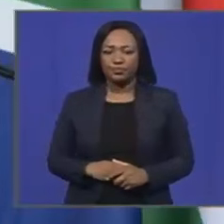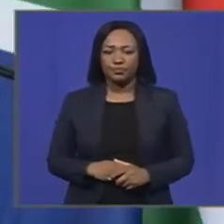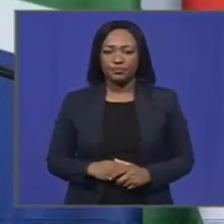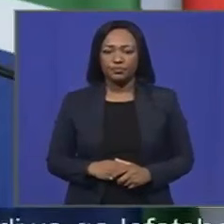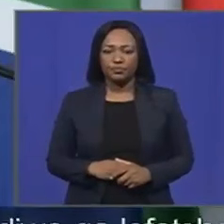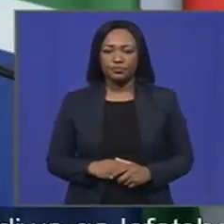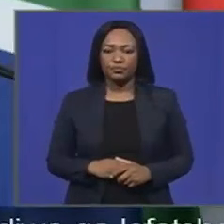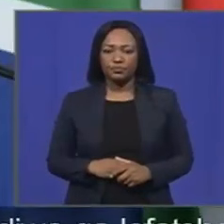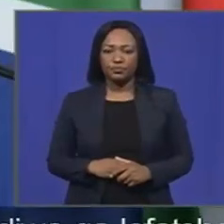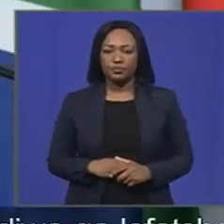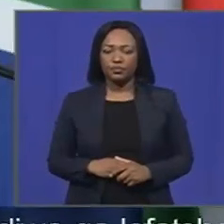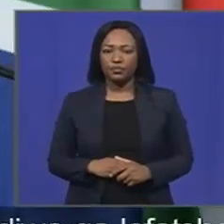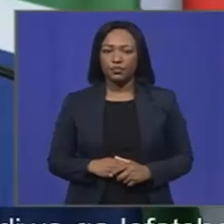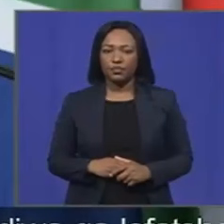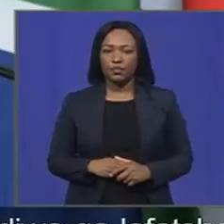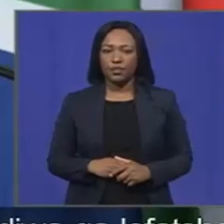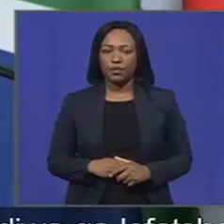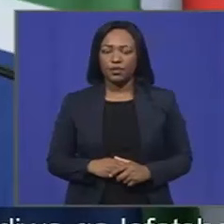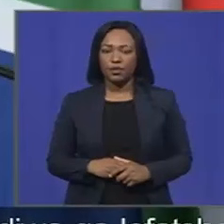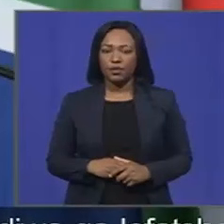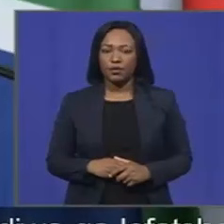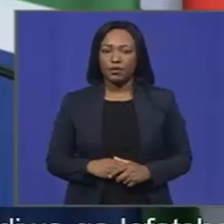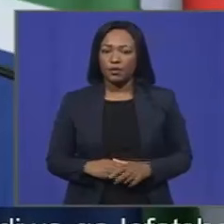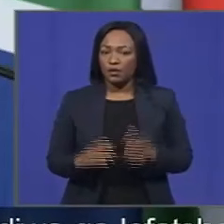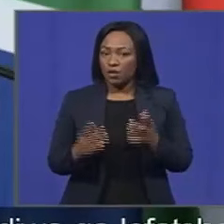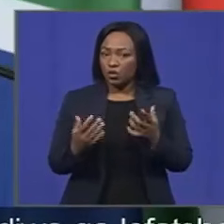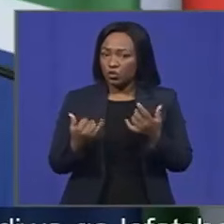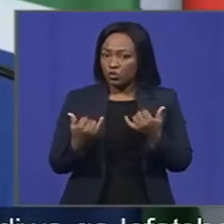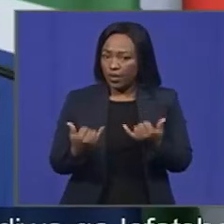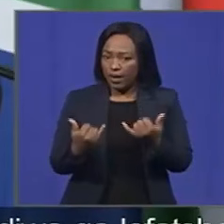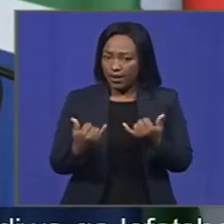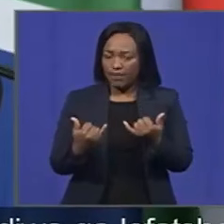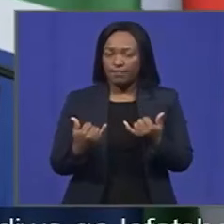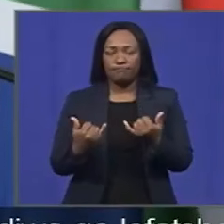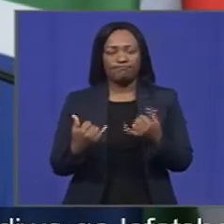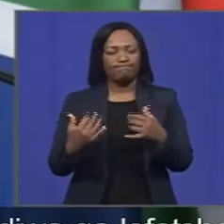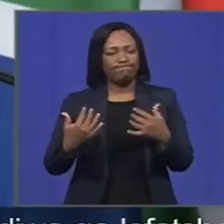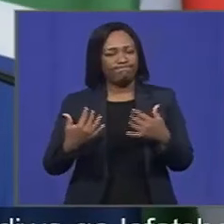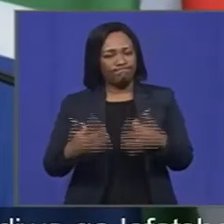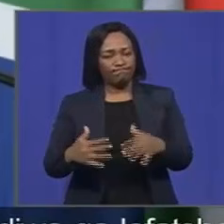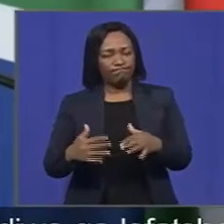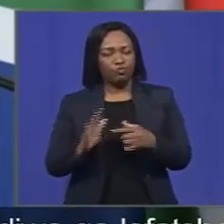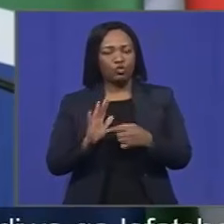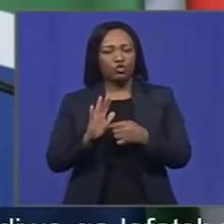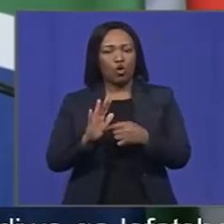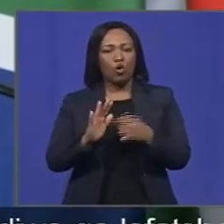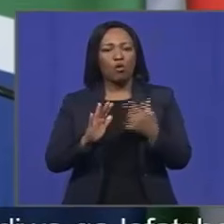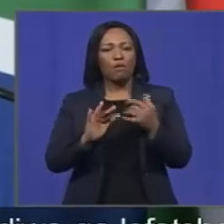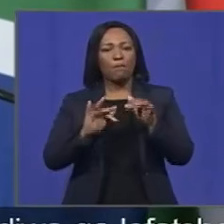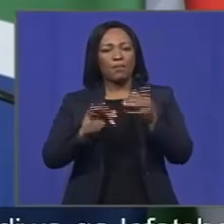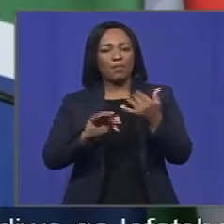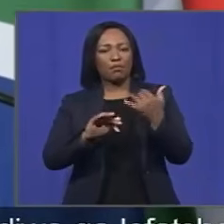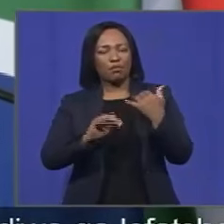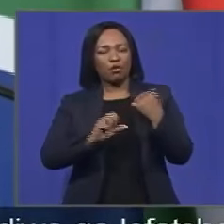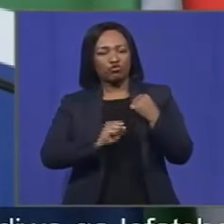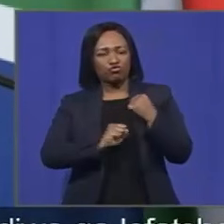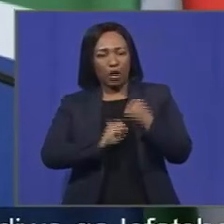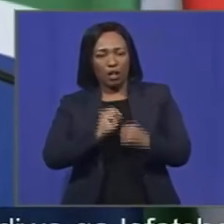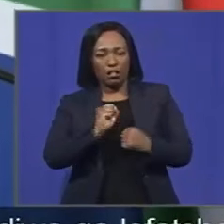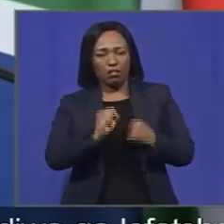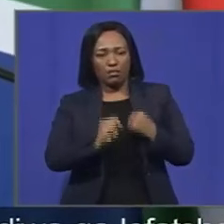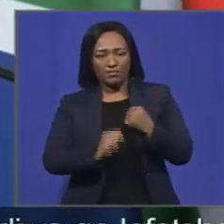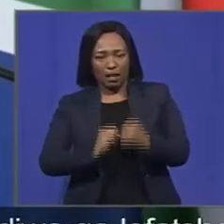Today, therefore, is a culmination of a struggle for land that